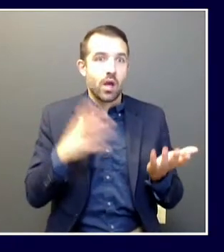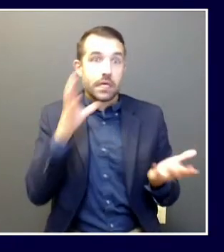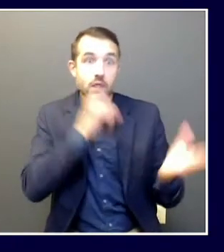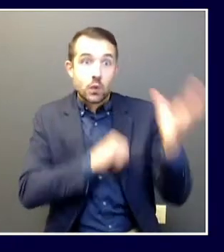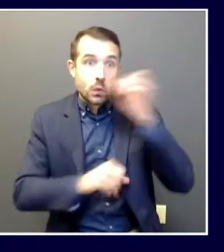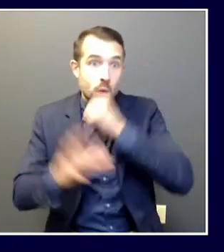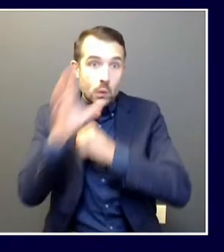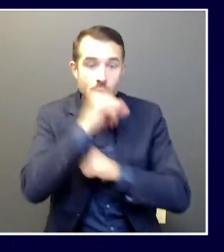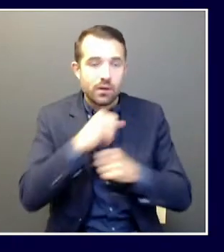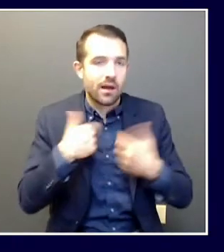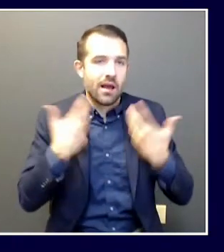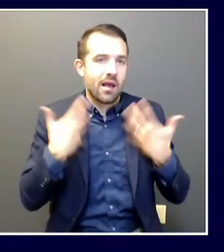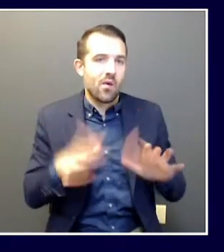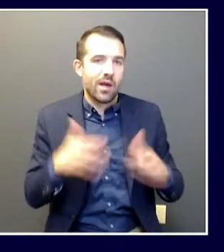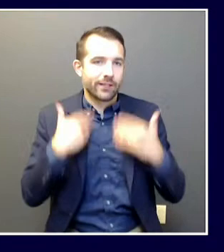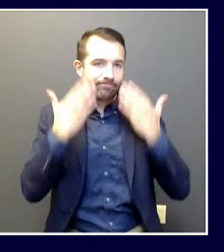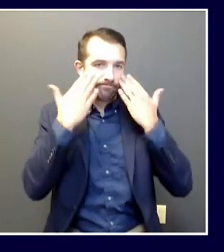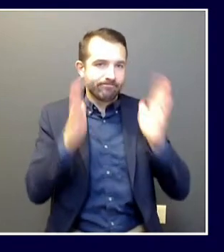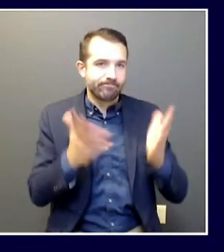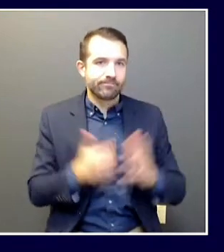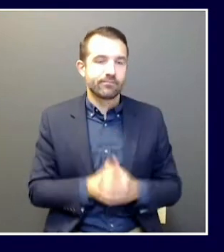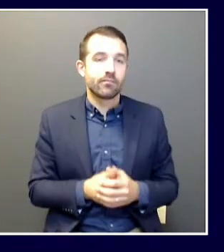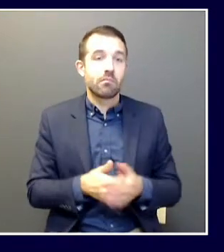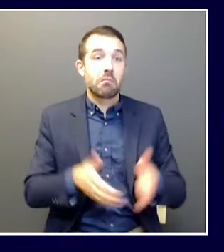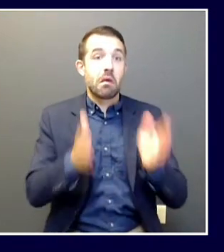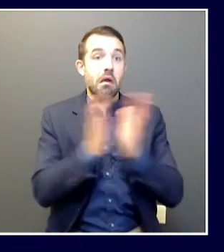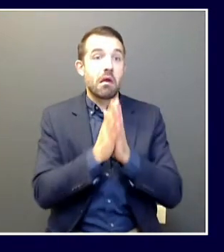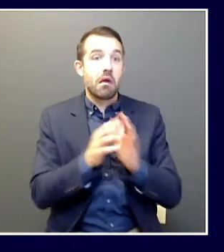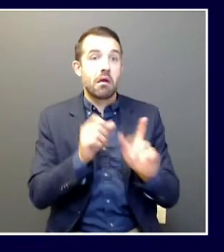think Sheriff Joyce may have better insights than I would.